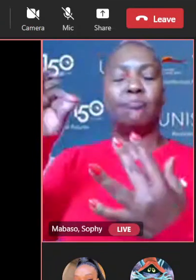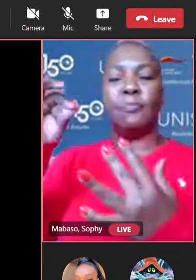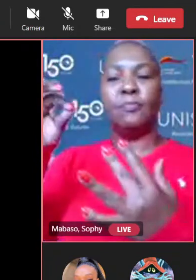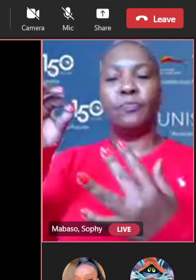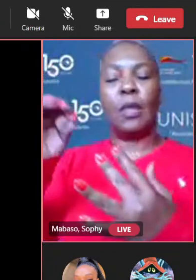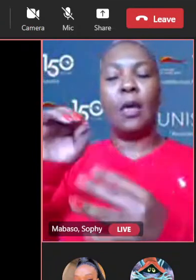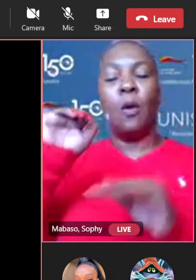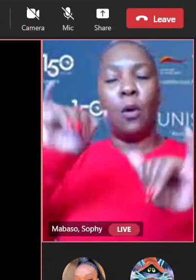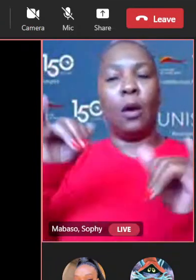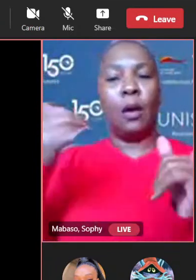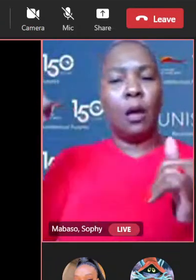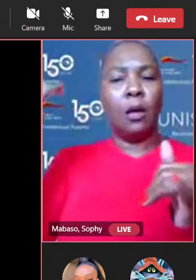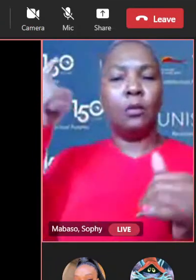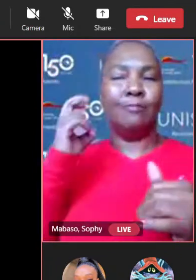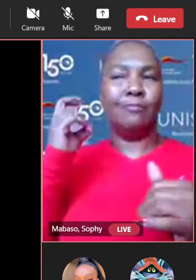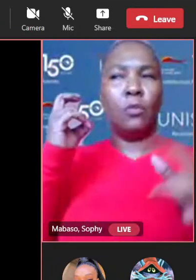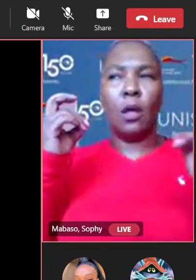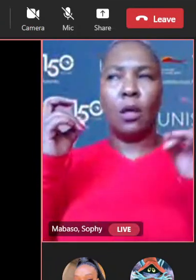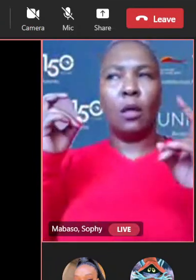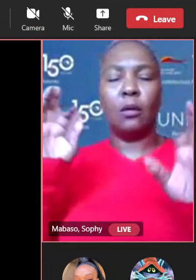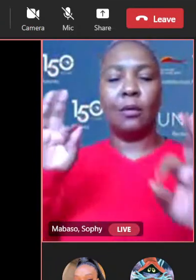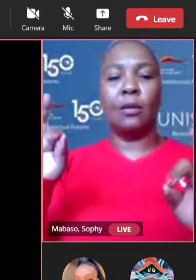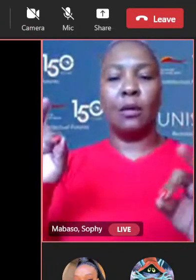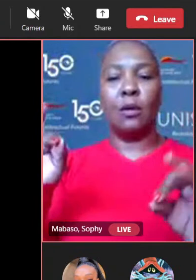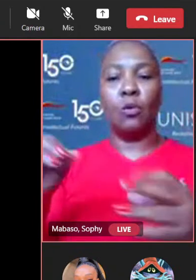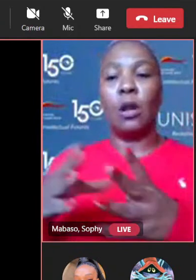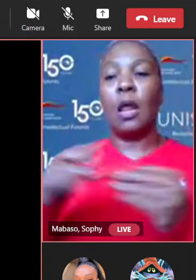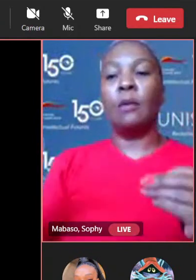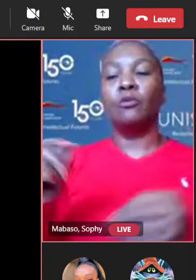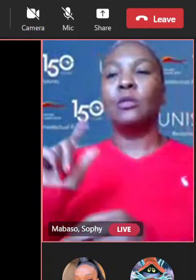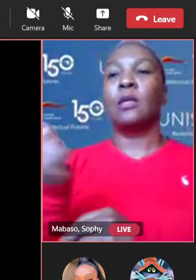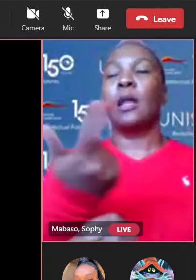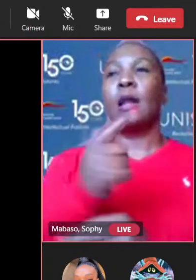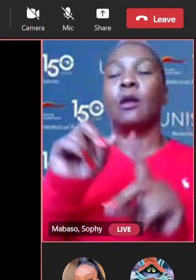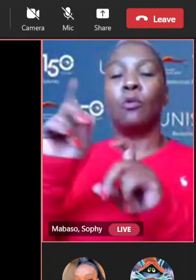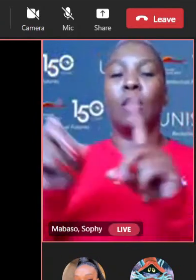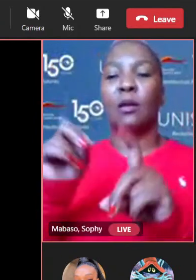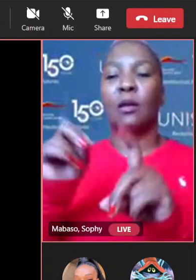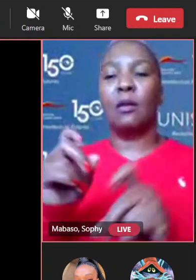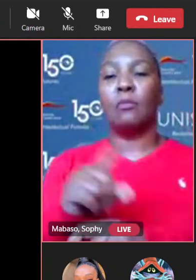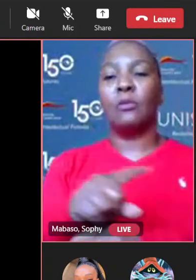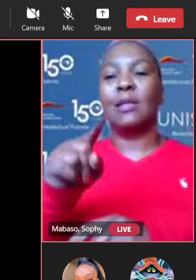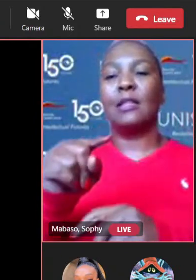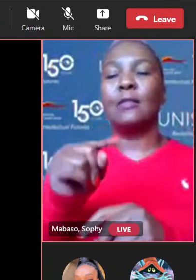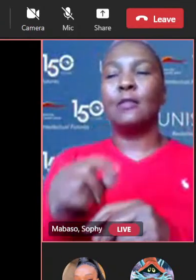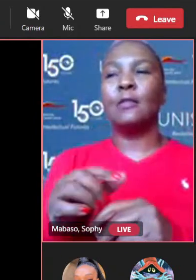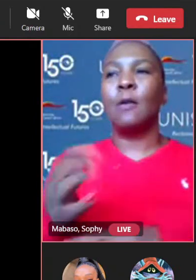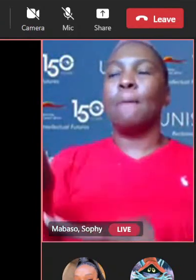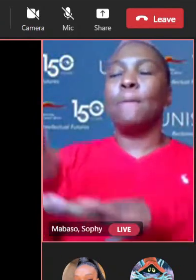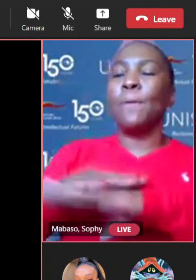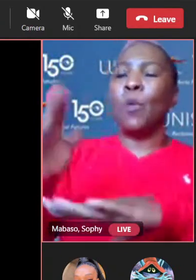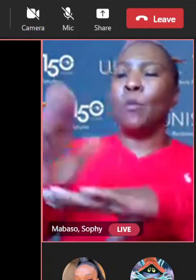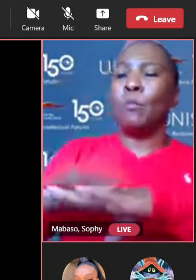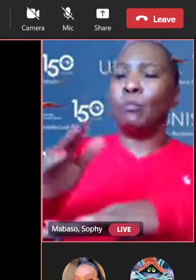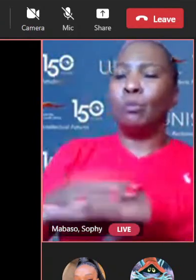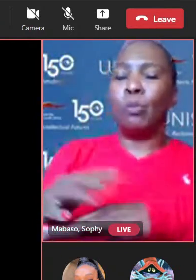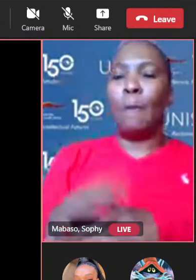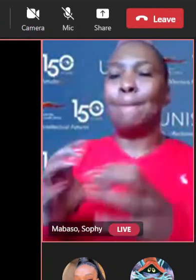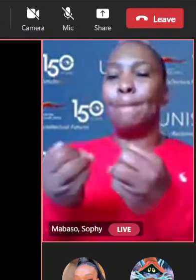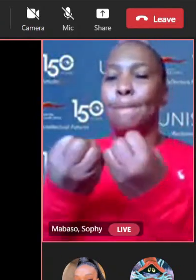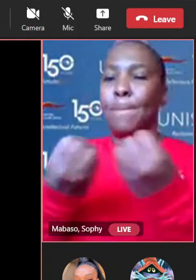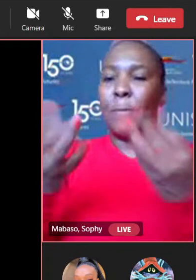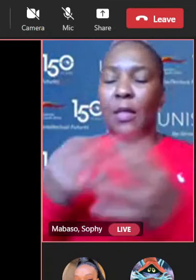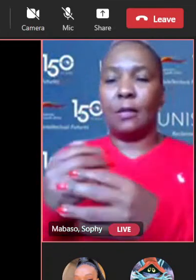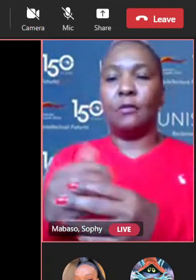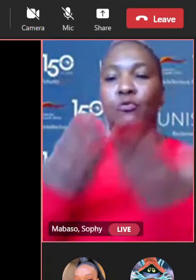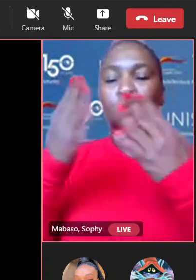up in general inquiries, and general inquiries probably have high volumes and you wait there for your